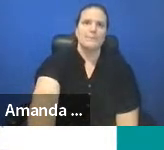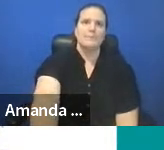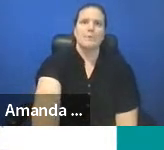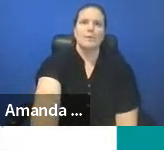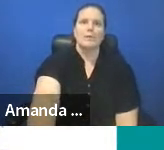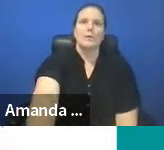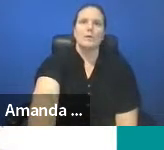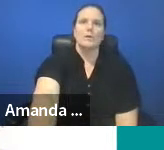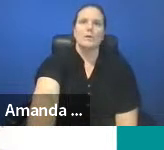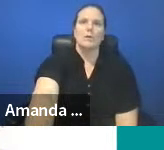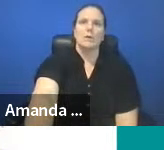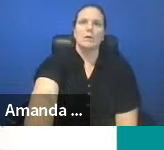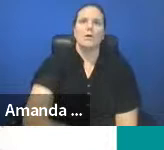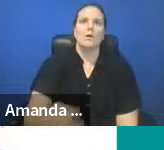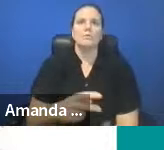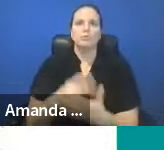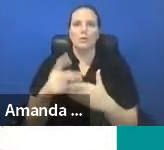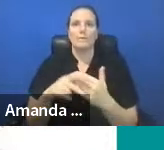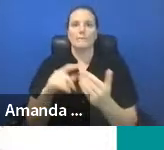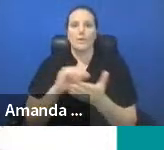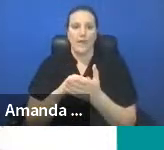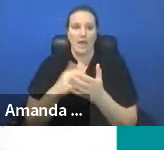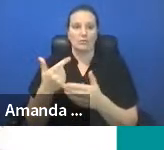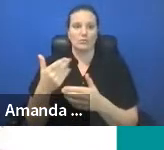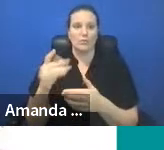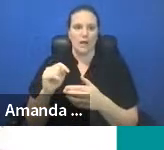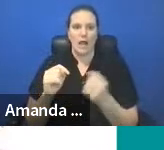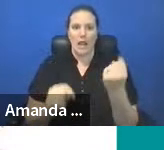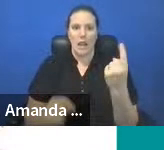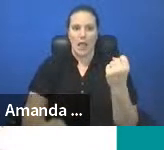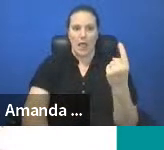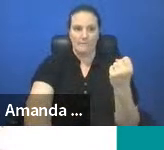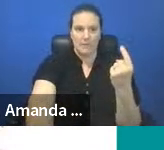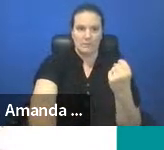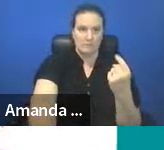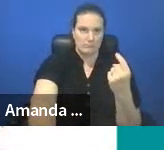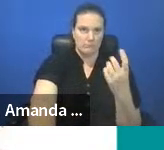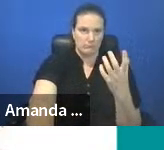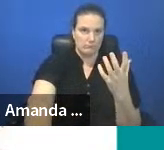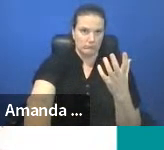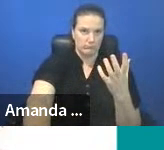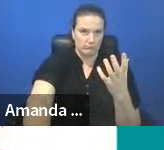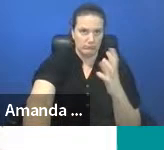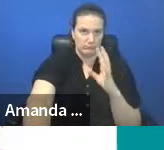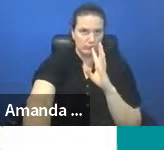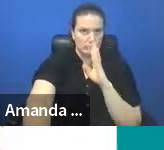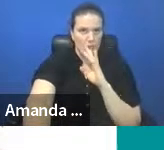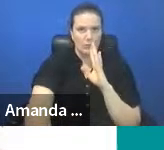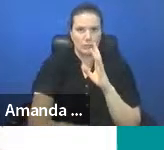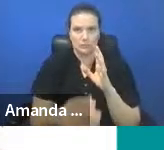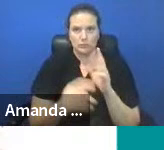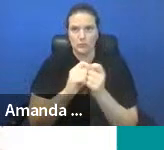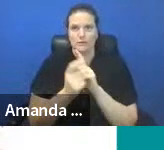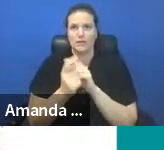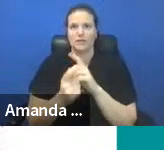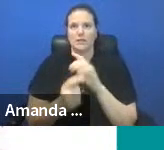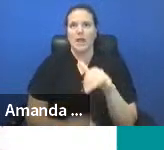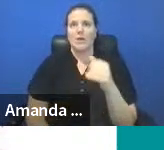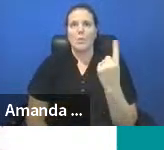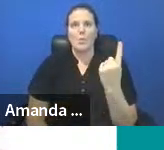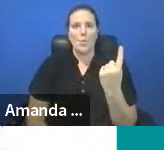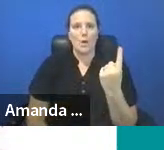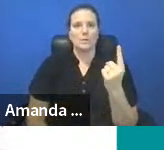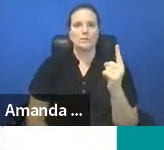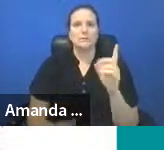program for the miniature grants, we had 11 languages spoken or translated into. We had one session